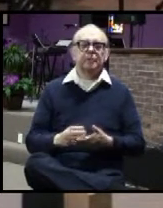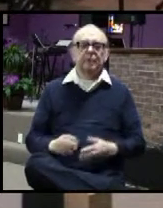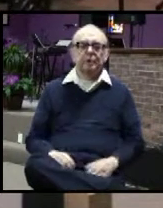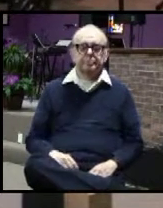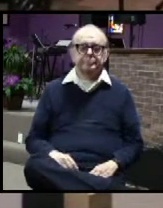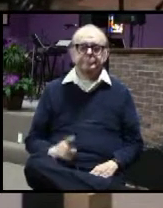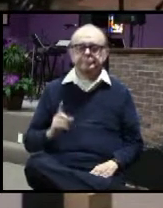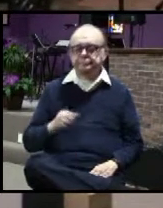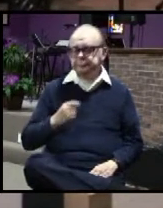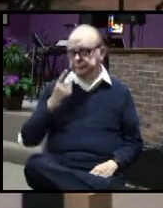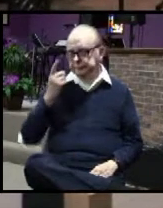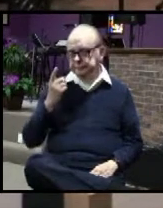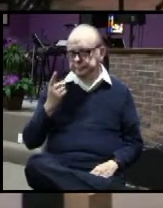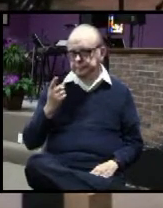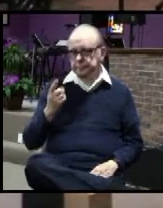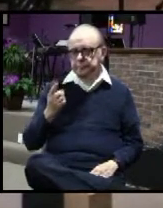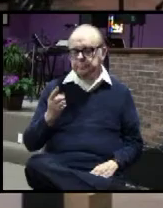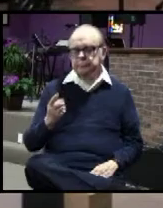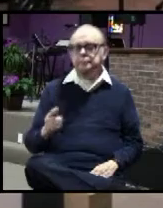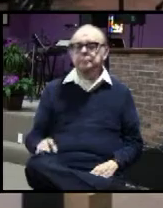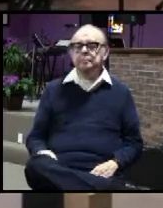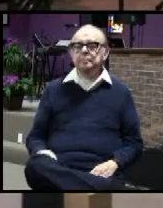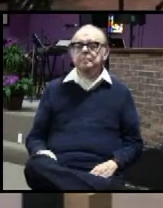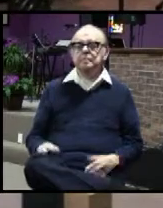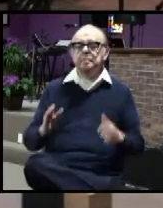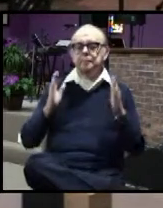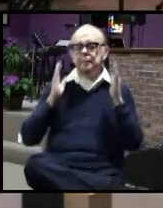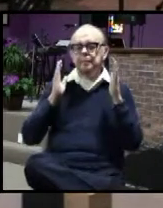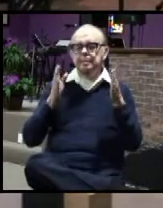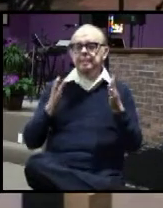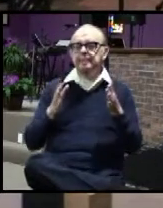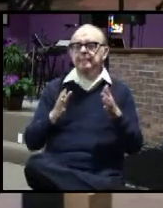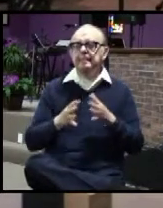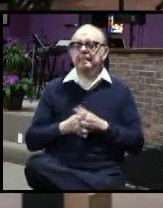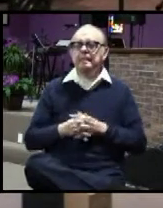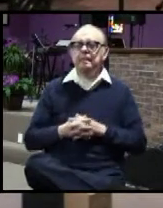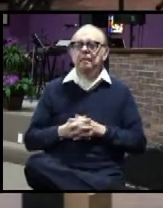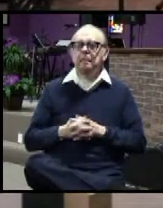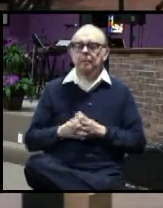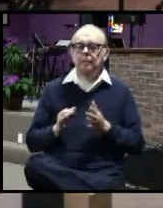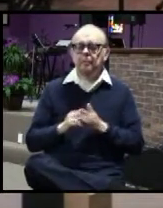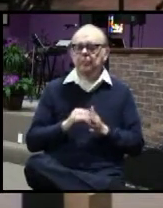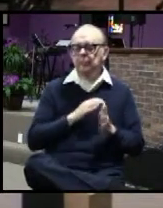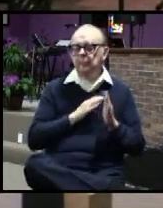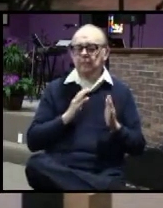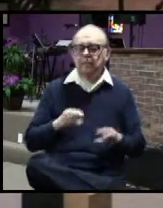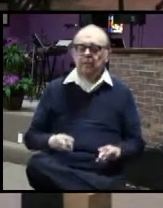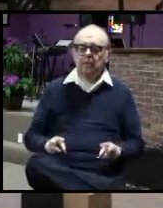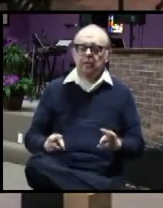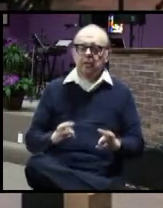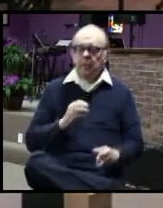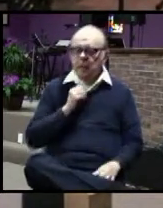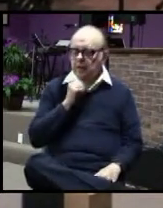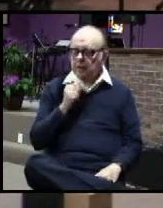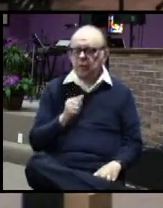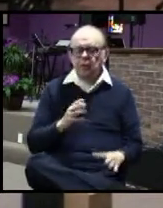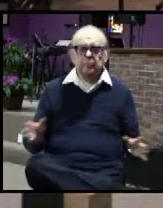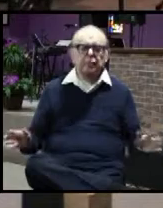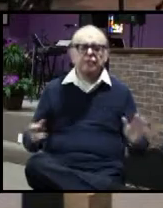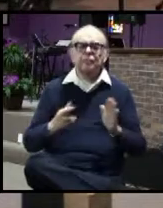We need to understand, listen, that Christianity is not a bunch of rules to follow.